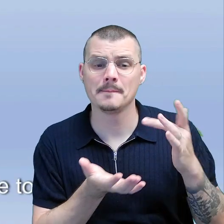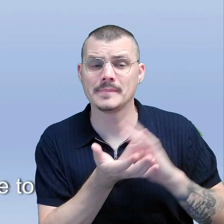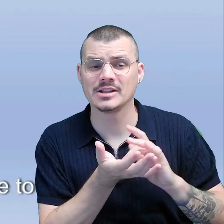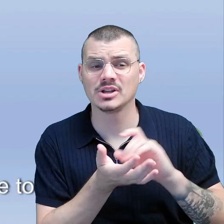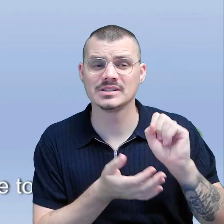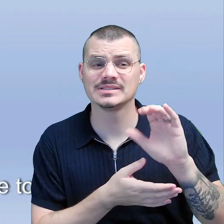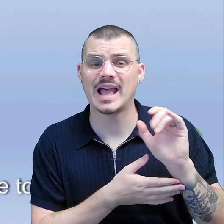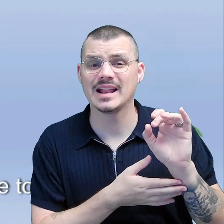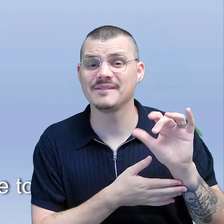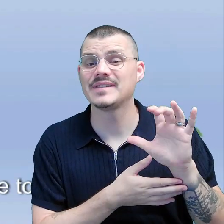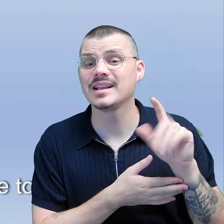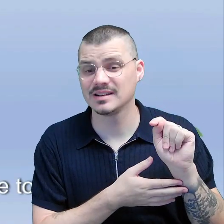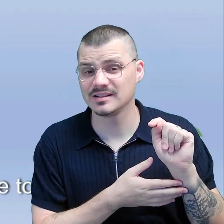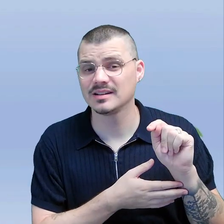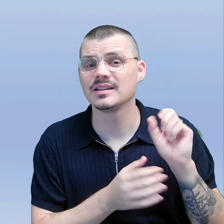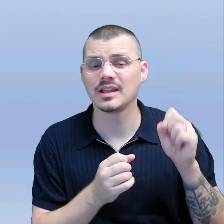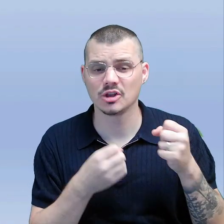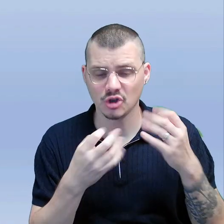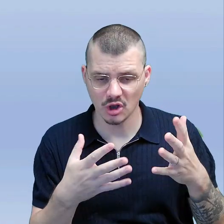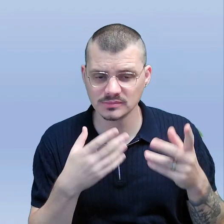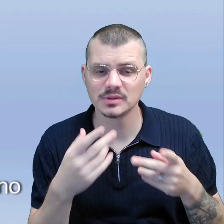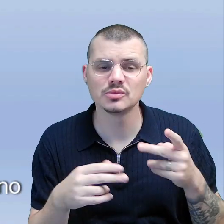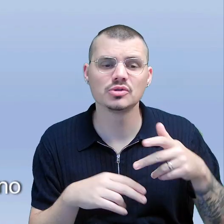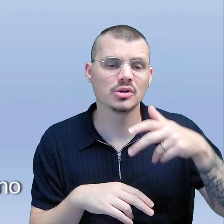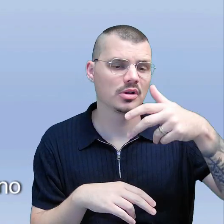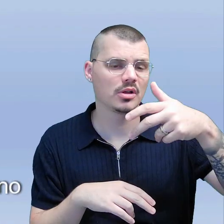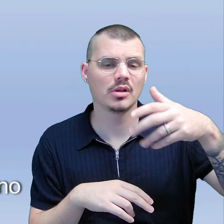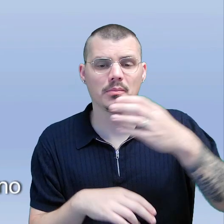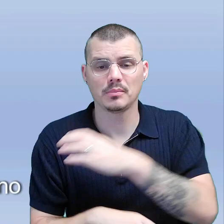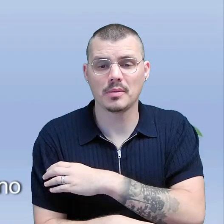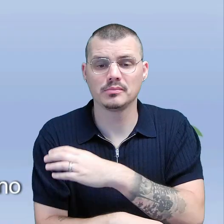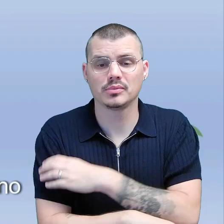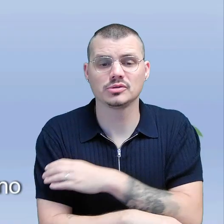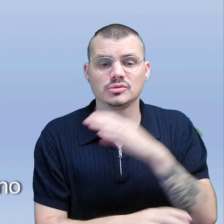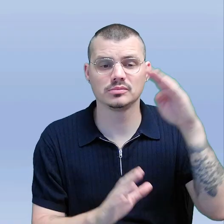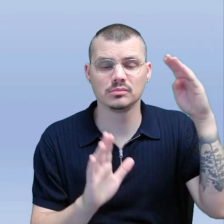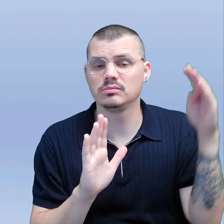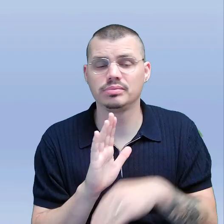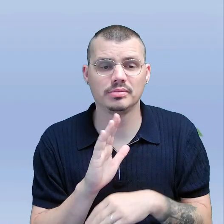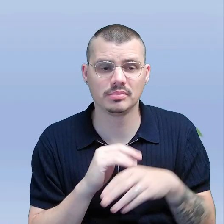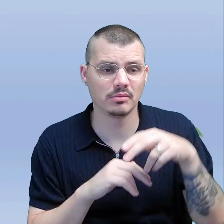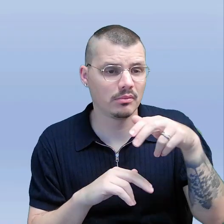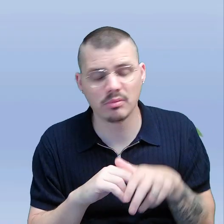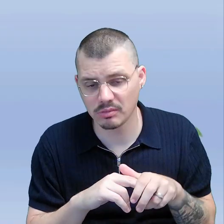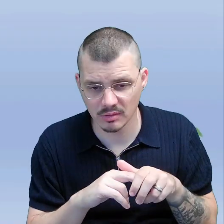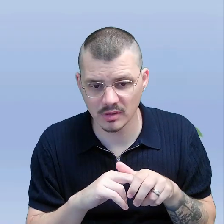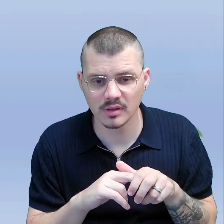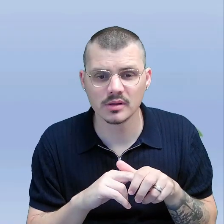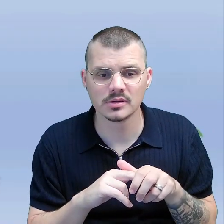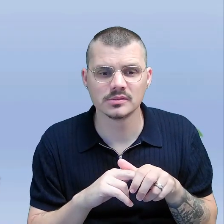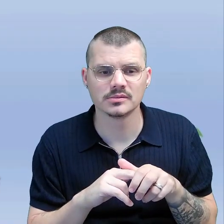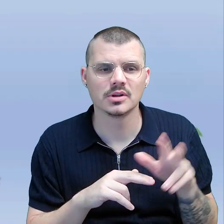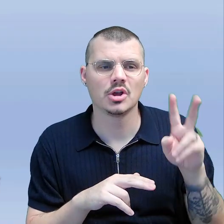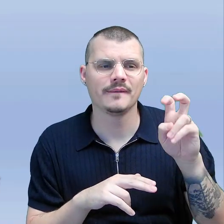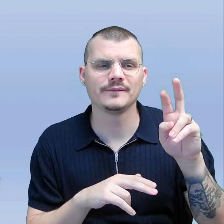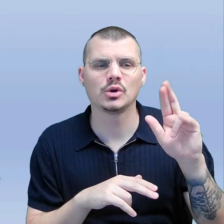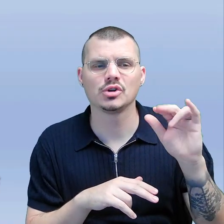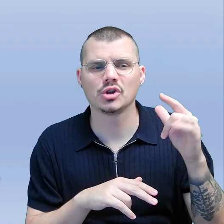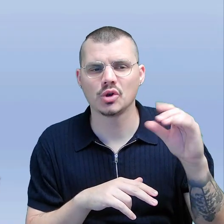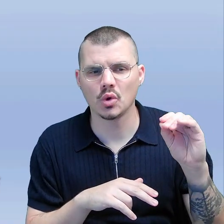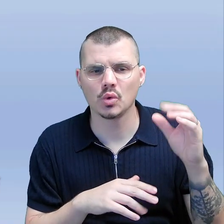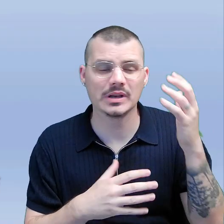Medication side effects can cause people to fall down, drop their blood pressure suddenly for no reason. Vertigo